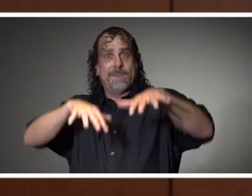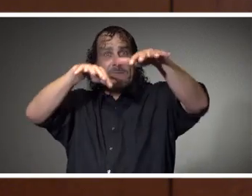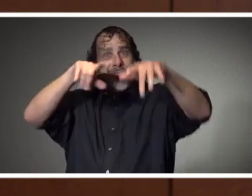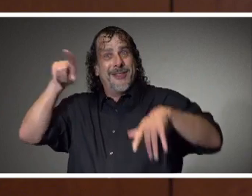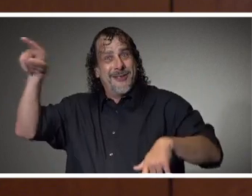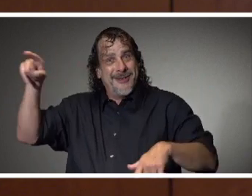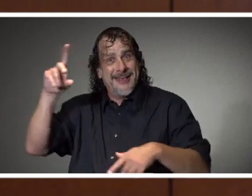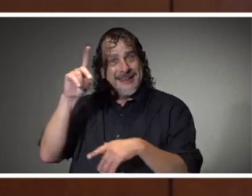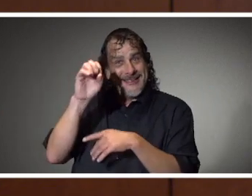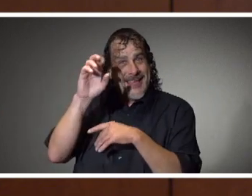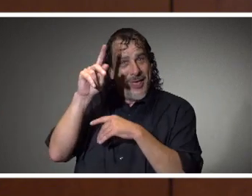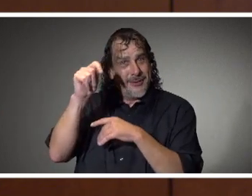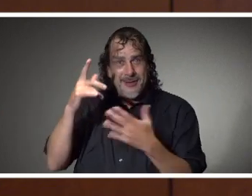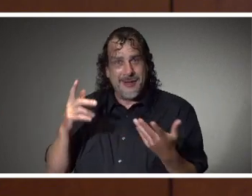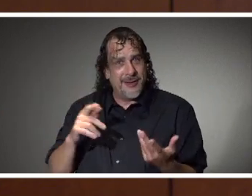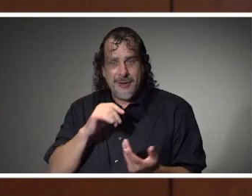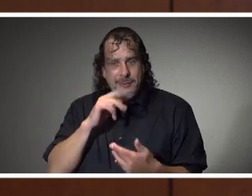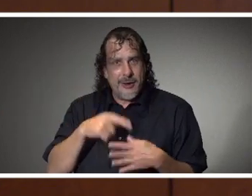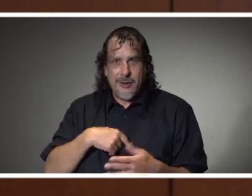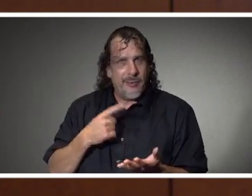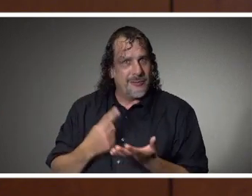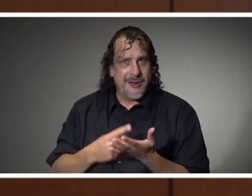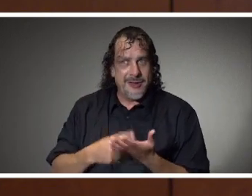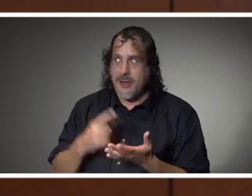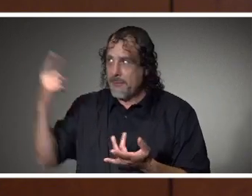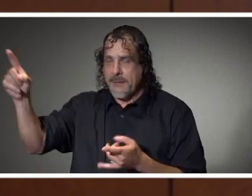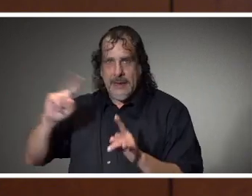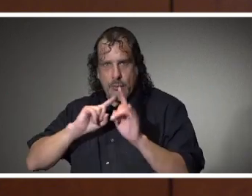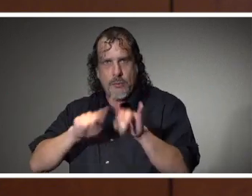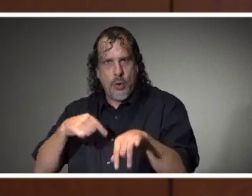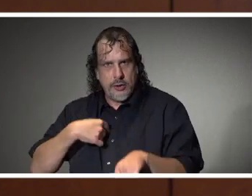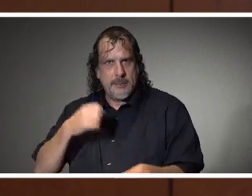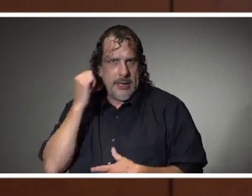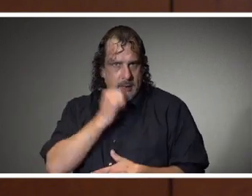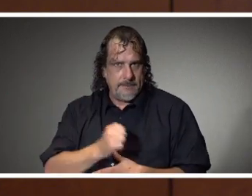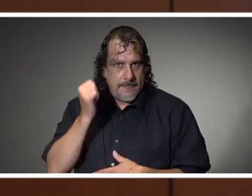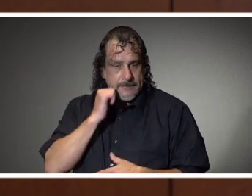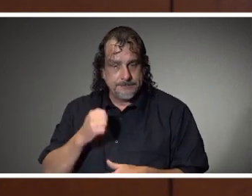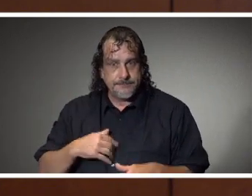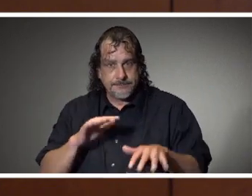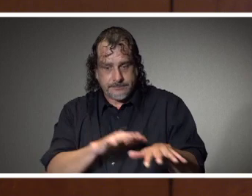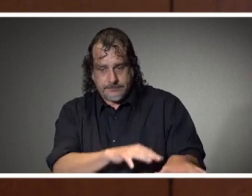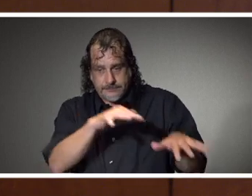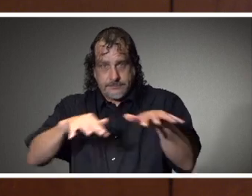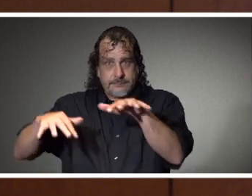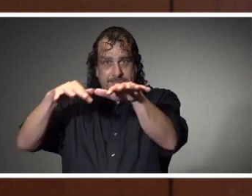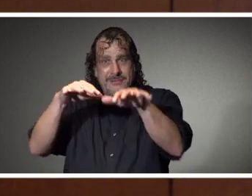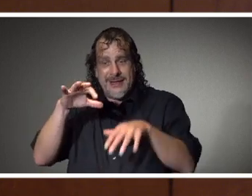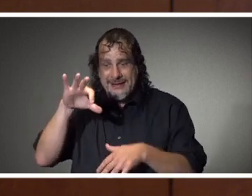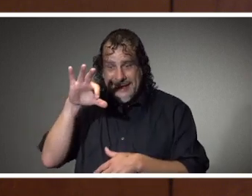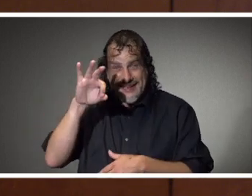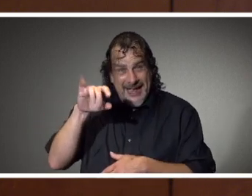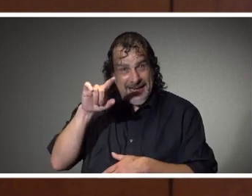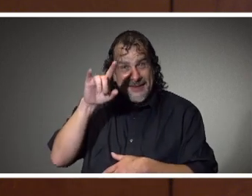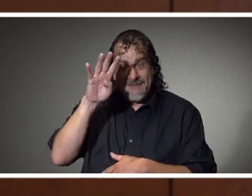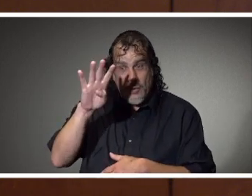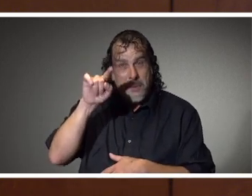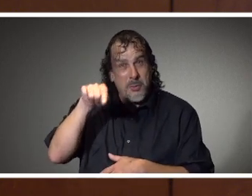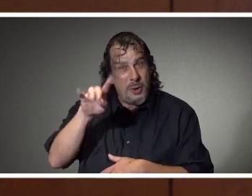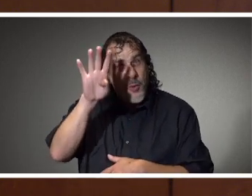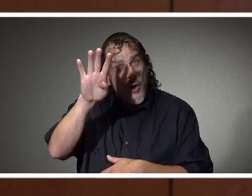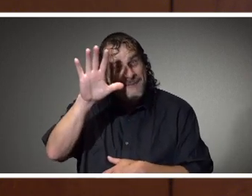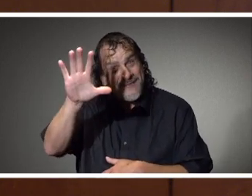visit back to, but I get a report every day on it. And we're backwaters at 91.5 feet, and that